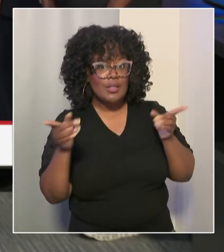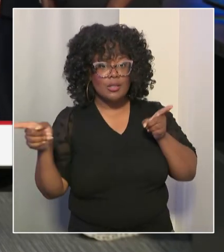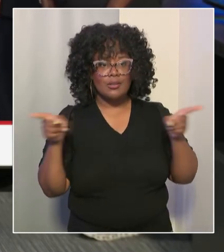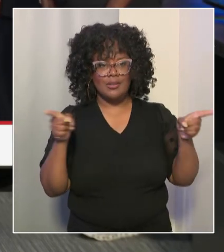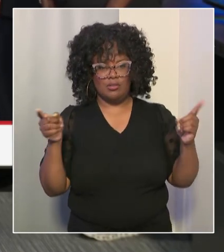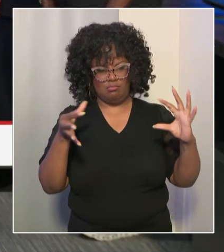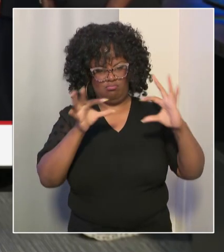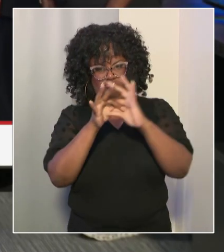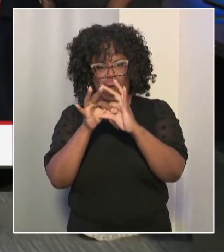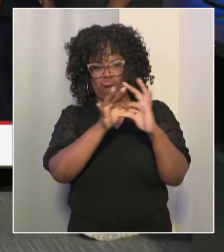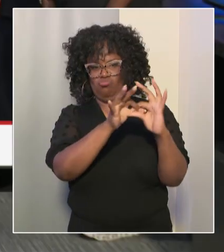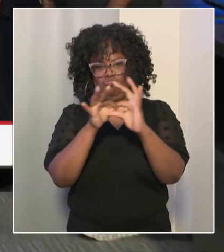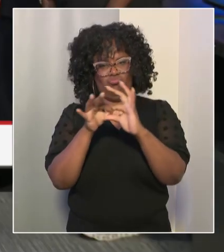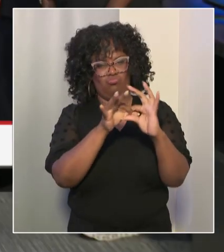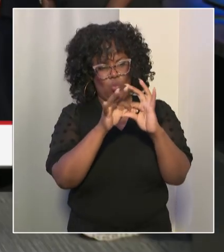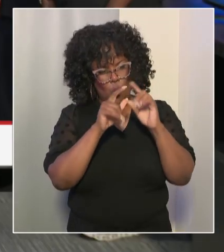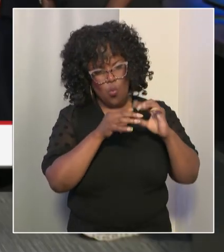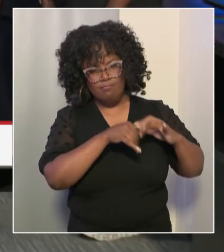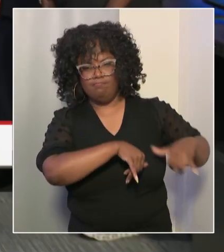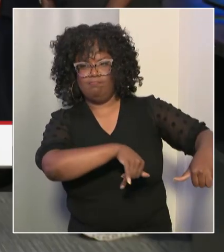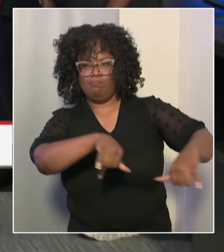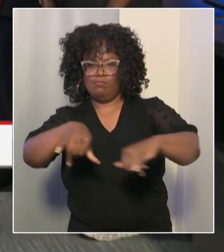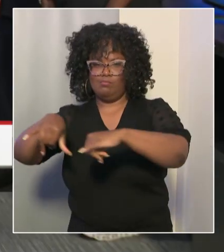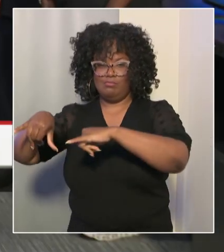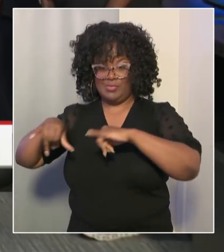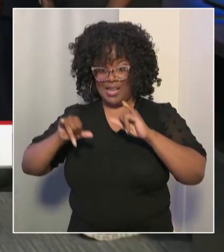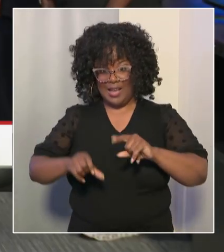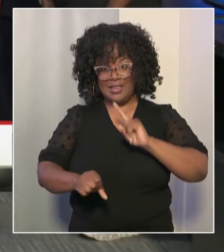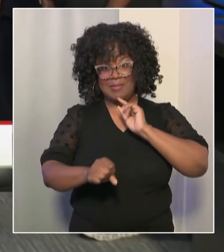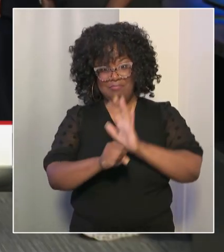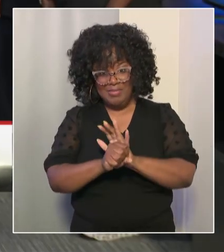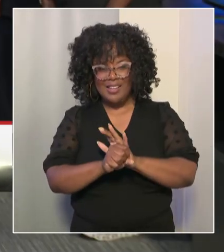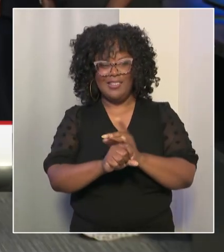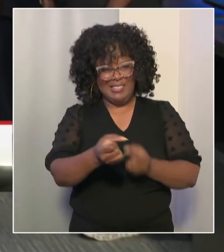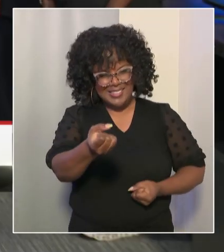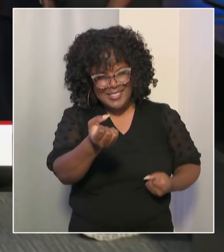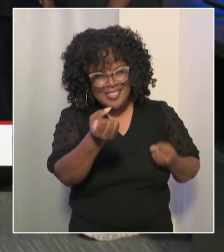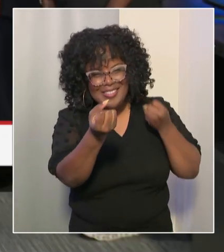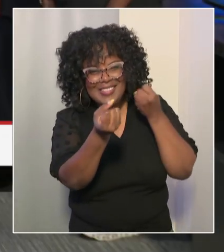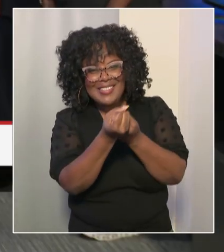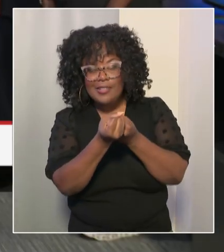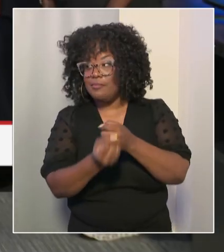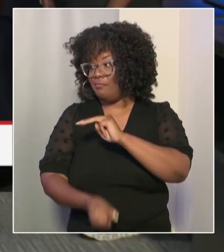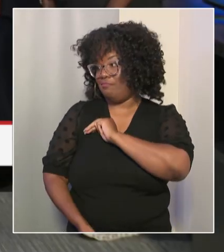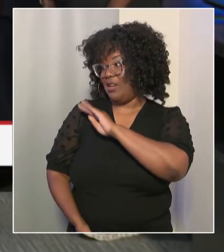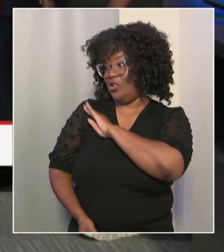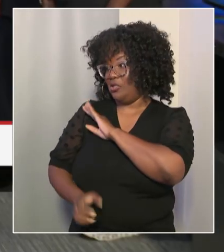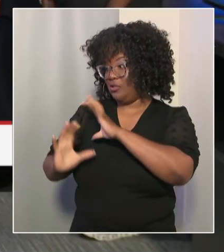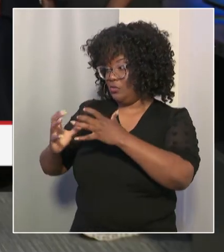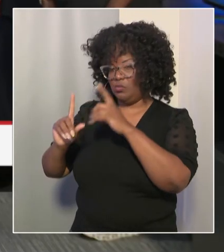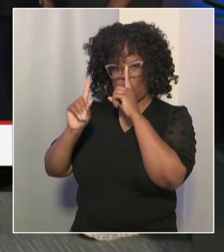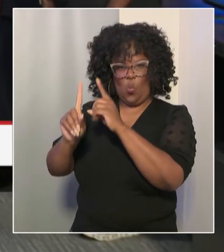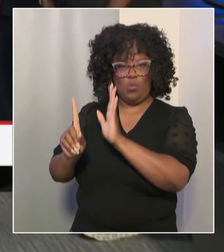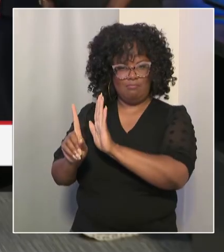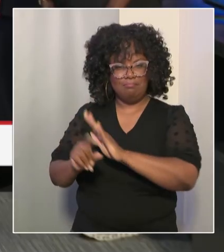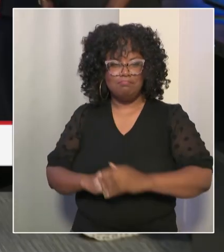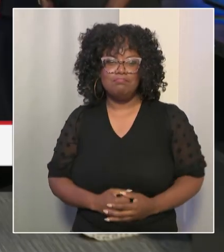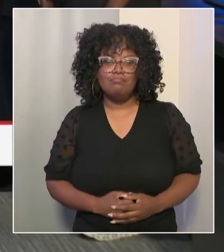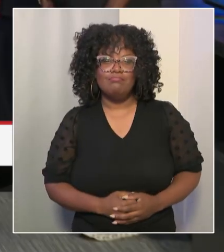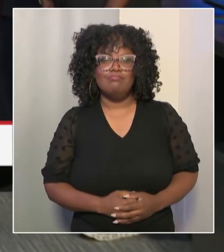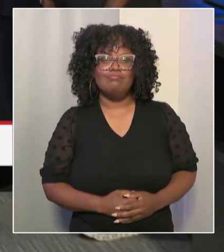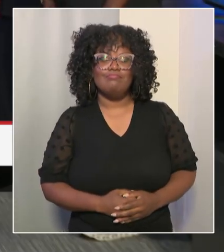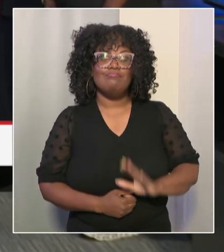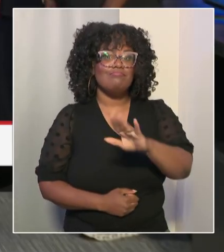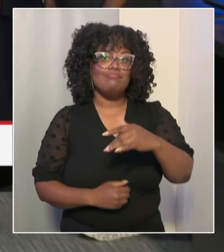commitment to serving the district's residents and visitors with Mayor Bowser's support, we are proud to celebrate this milestone, which will help make our